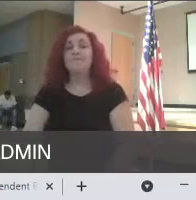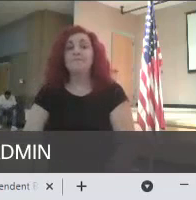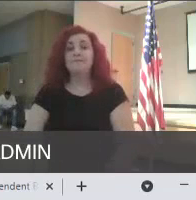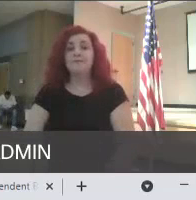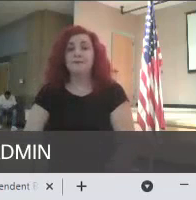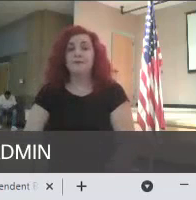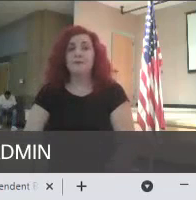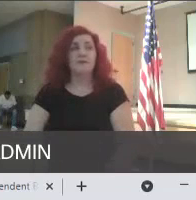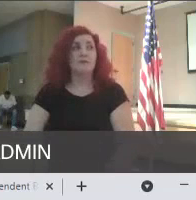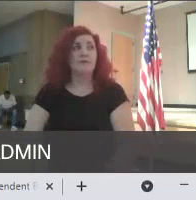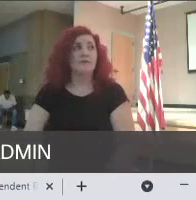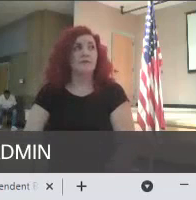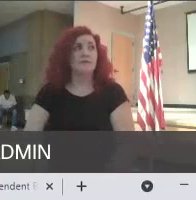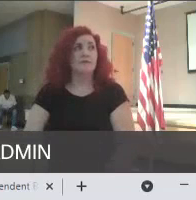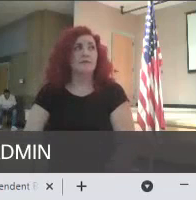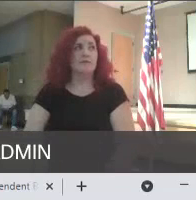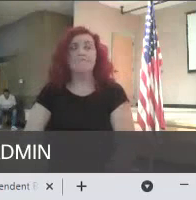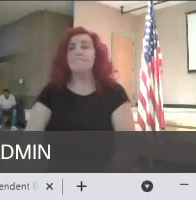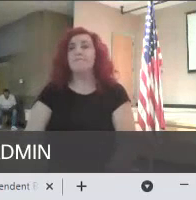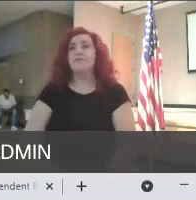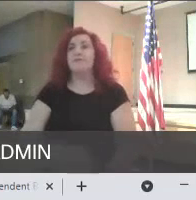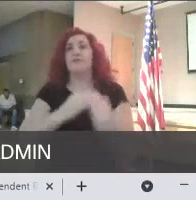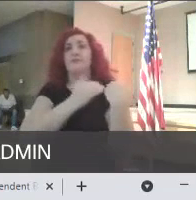So on behalf of the Navajo Nation,